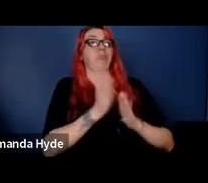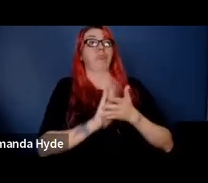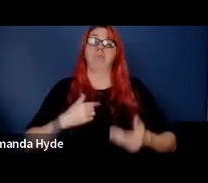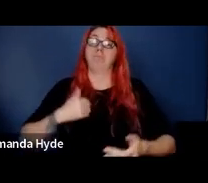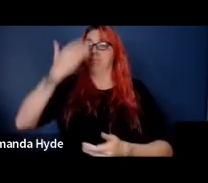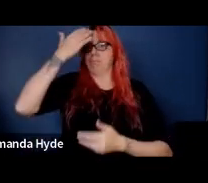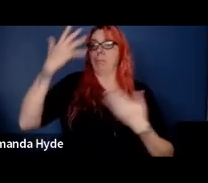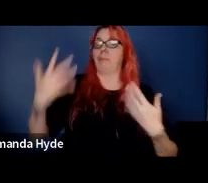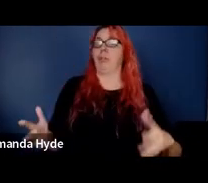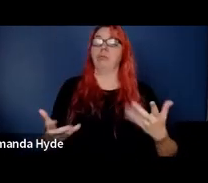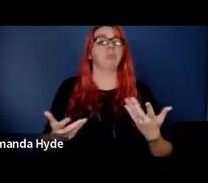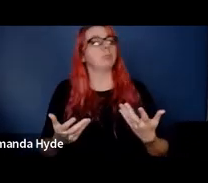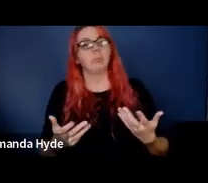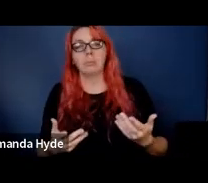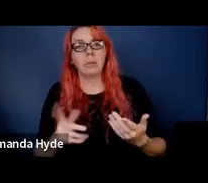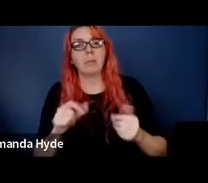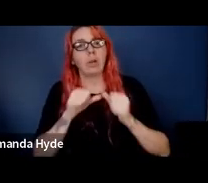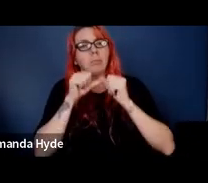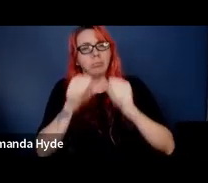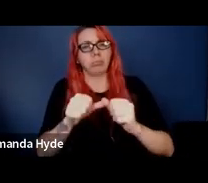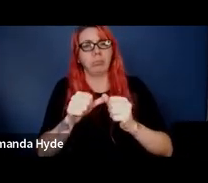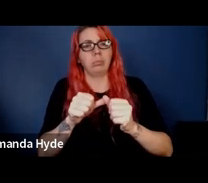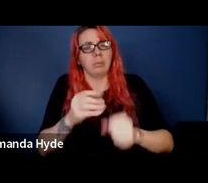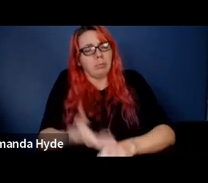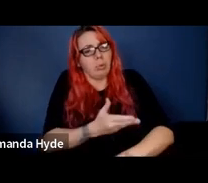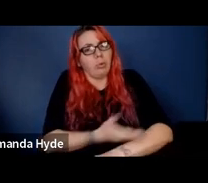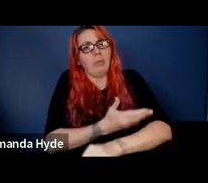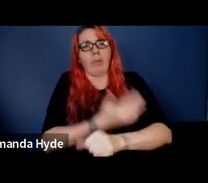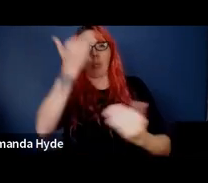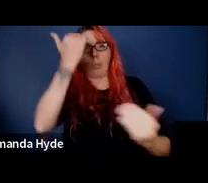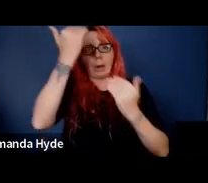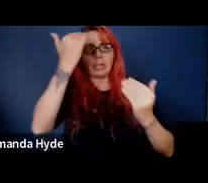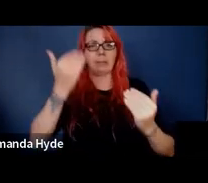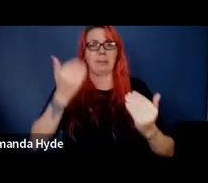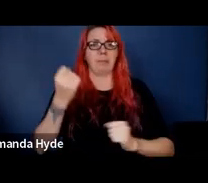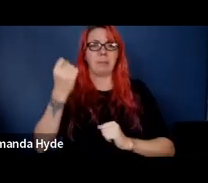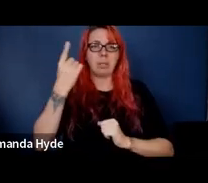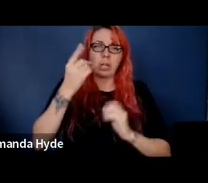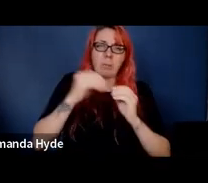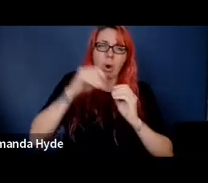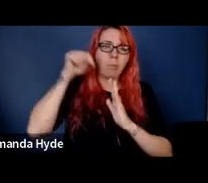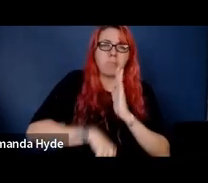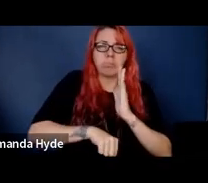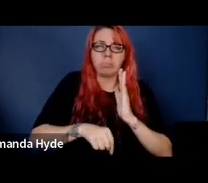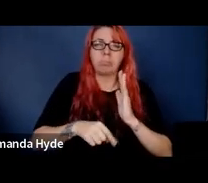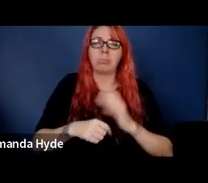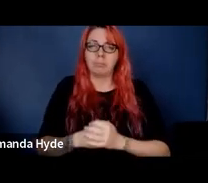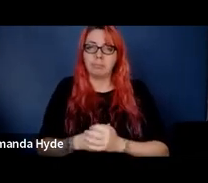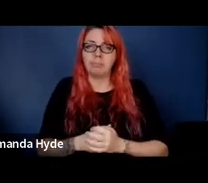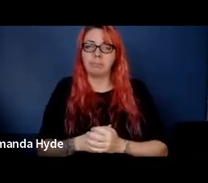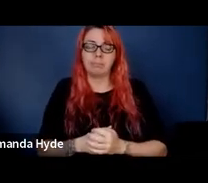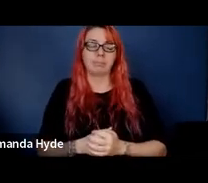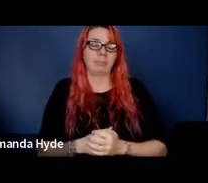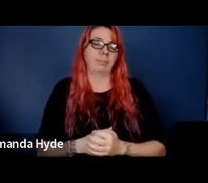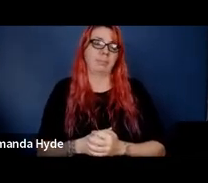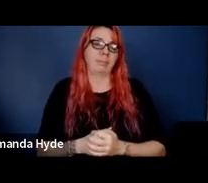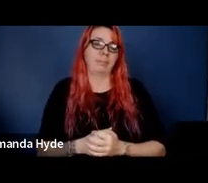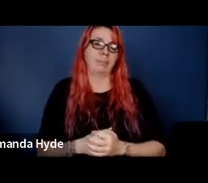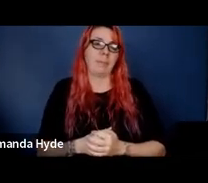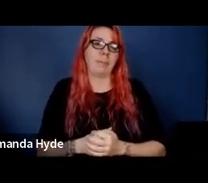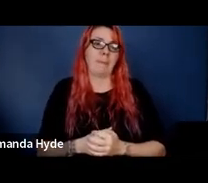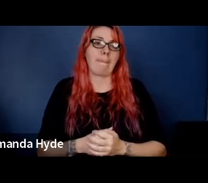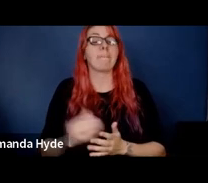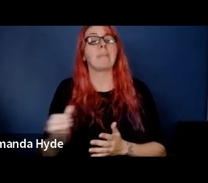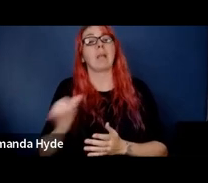how do we continue to build that awareness and understanding. And then just to make sure that we're understanding concepts the same, because, you know, Equity has put quite a